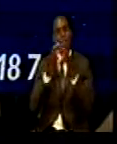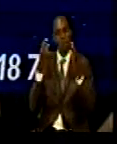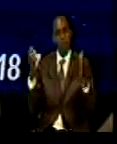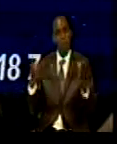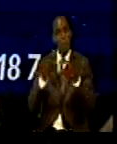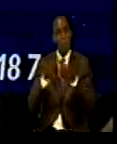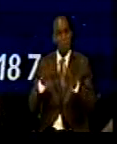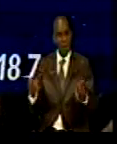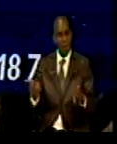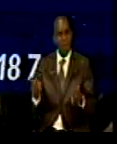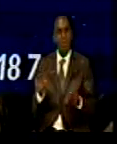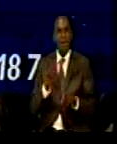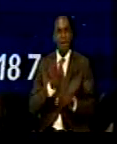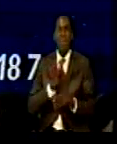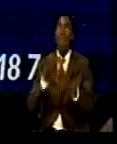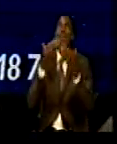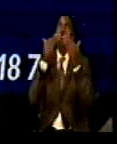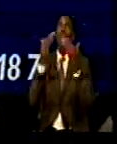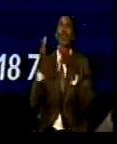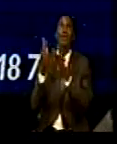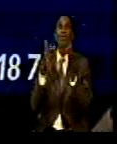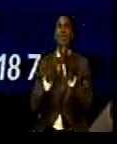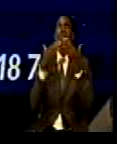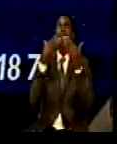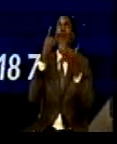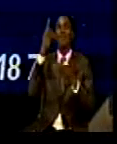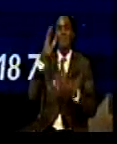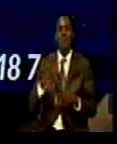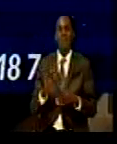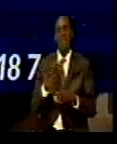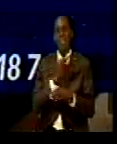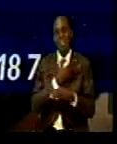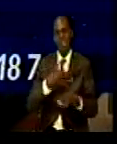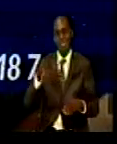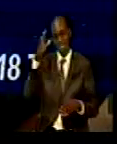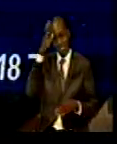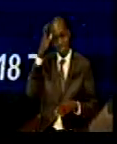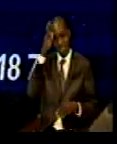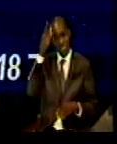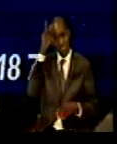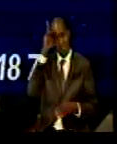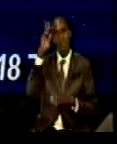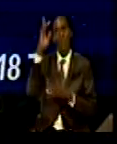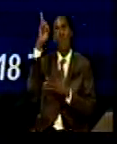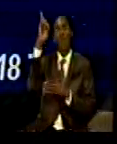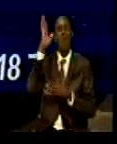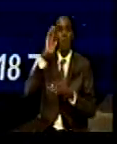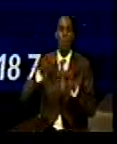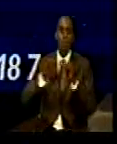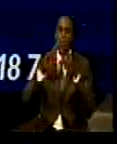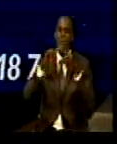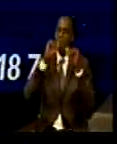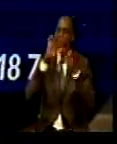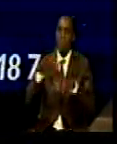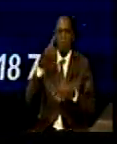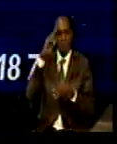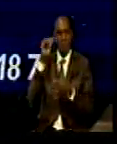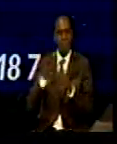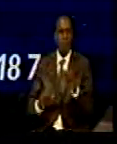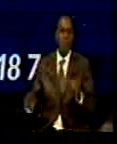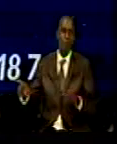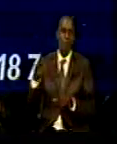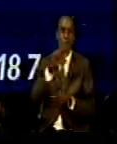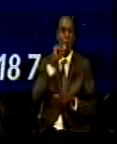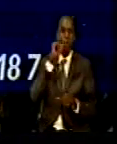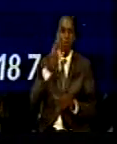thank Jesus. I thank God. And Daddy, God will continue to bless you. For every woman that is here